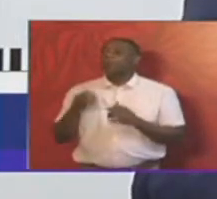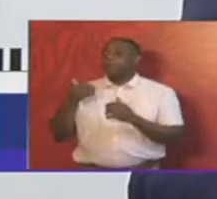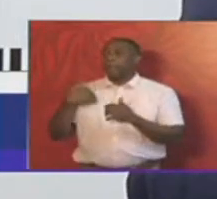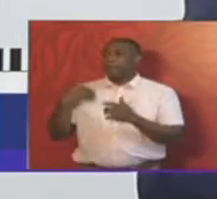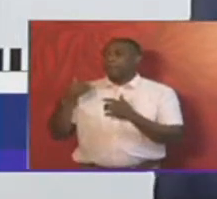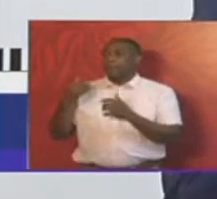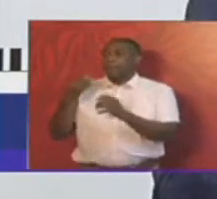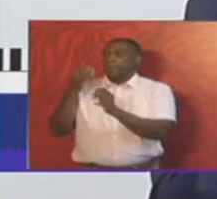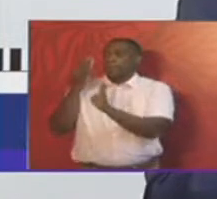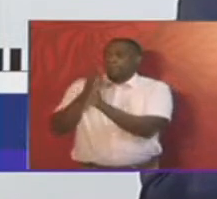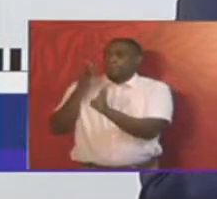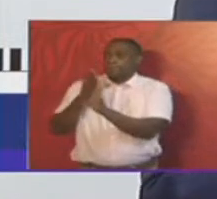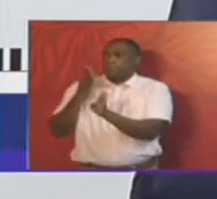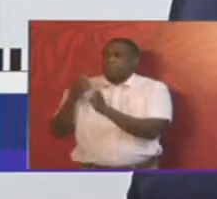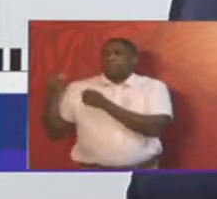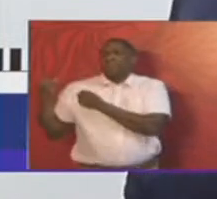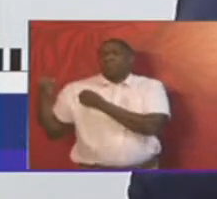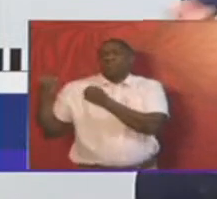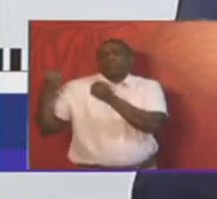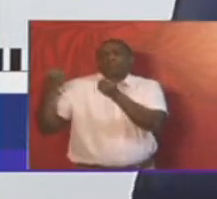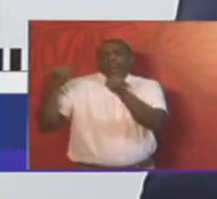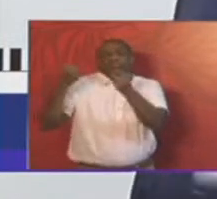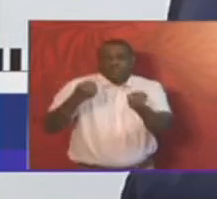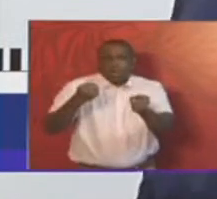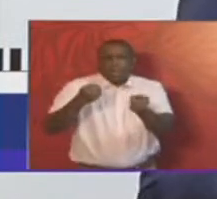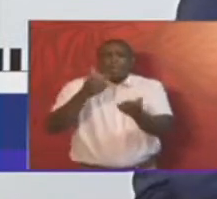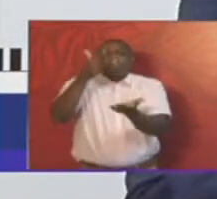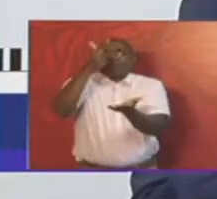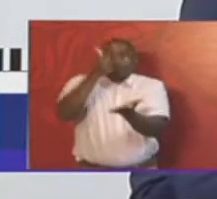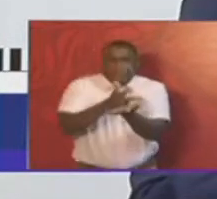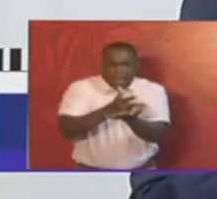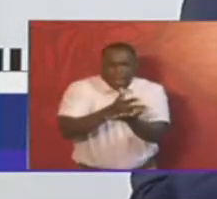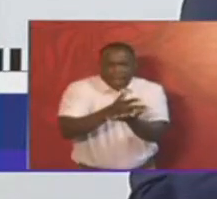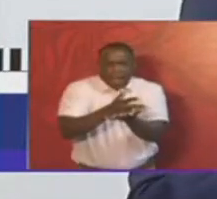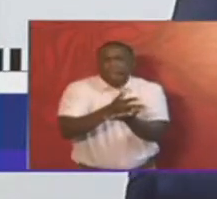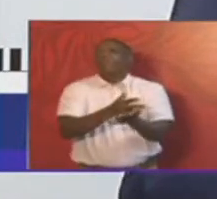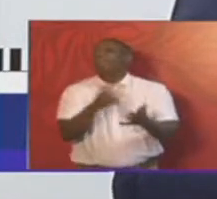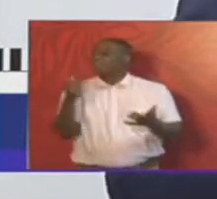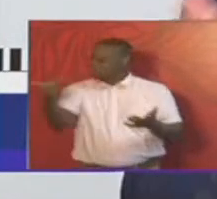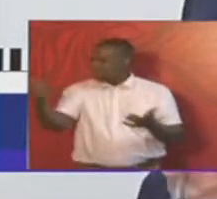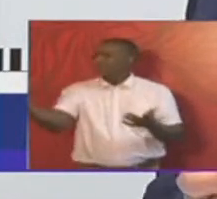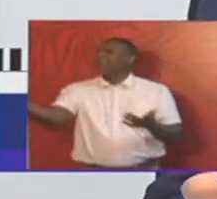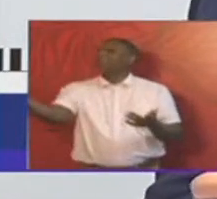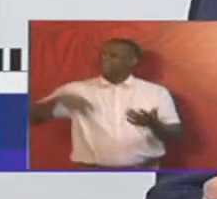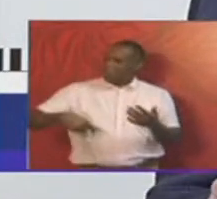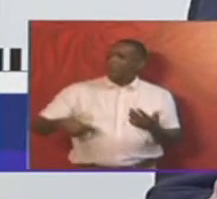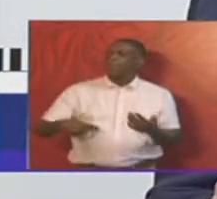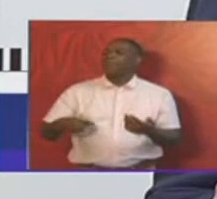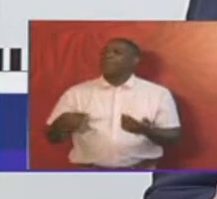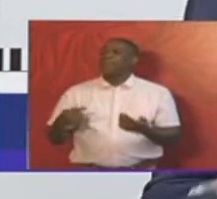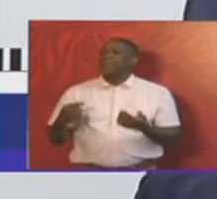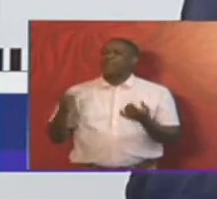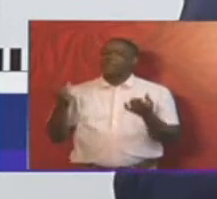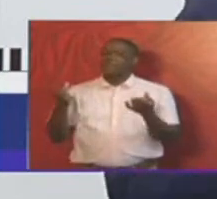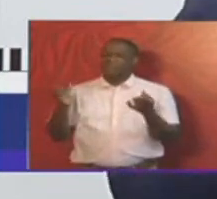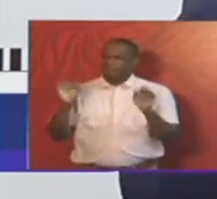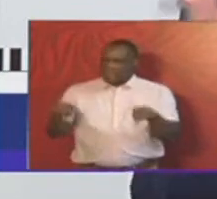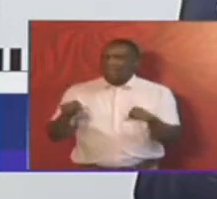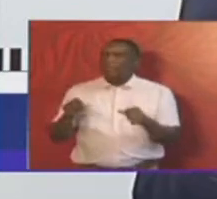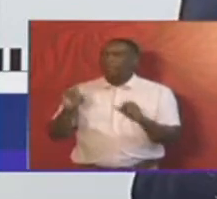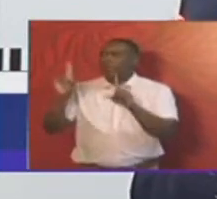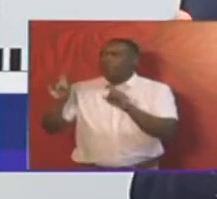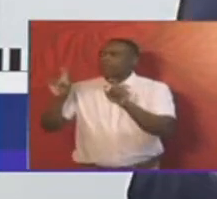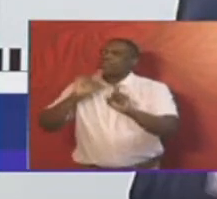in, you have an opportunity to liaise one-on-one with healthcare professionals to answer your questions about vaccines